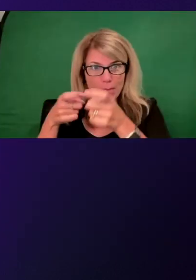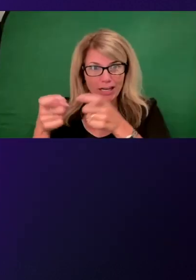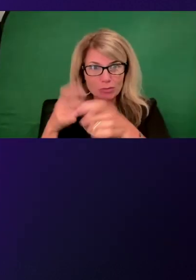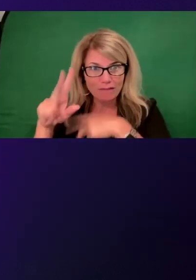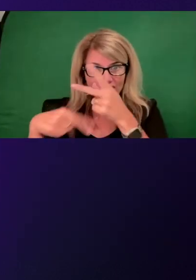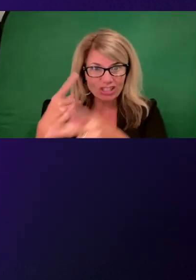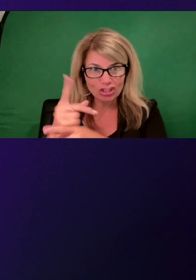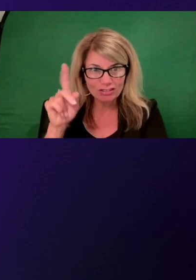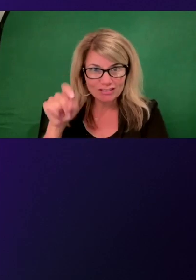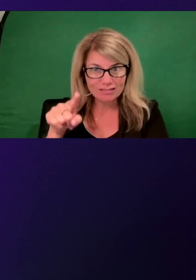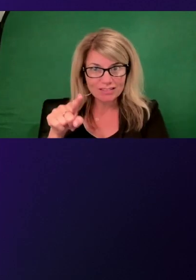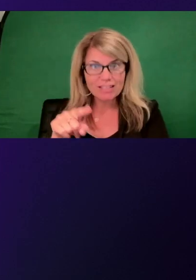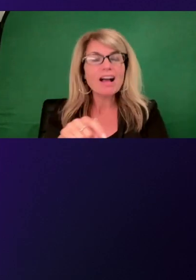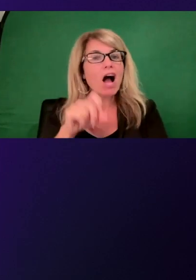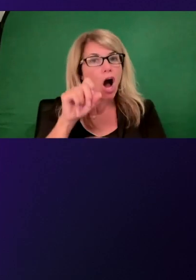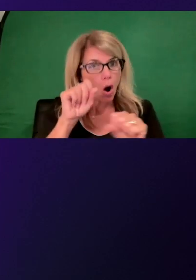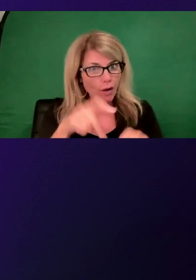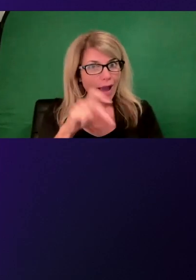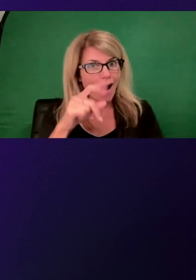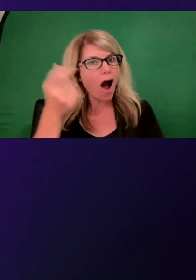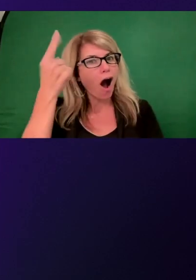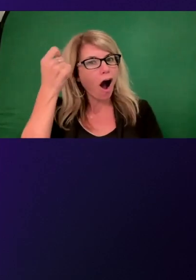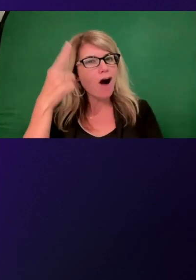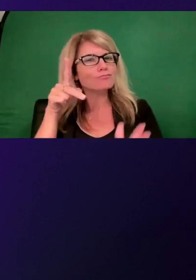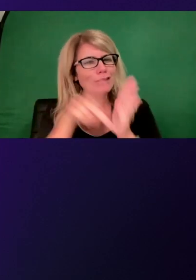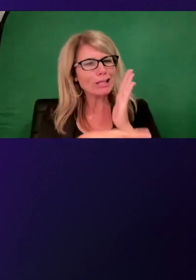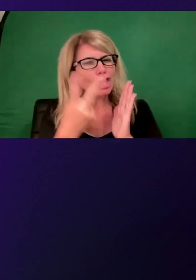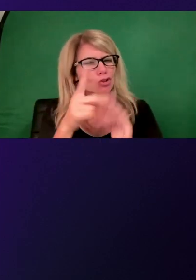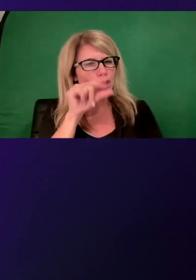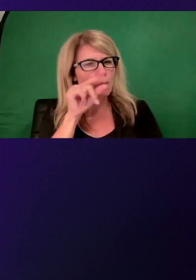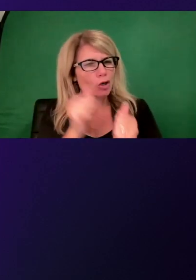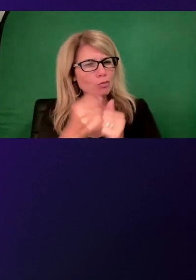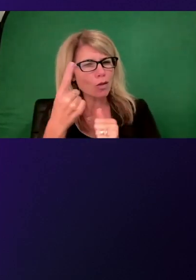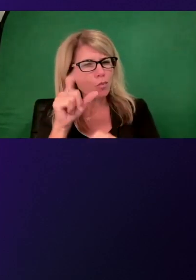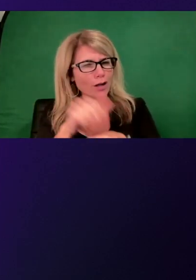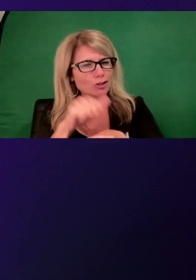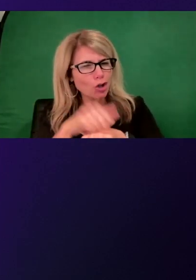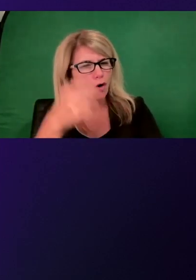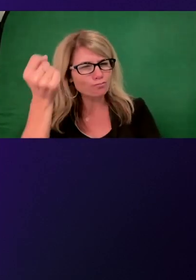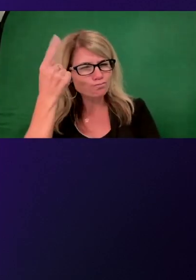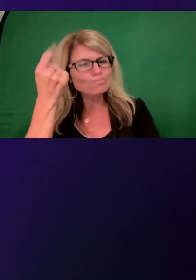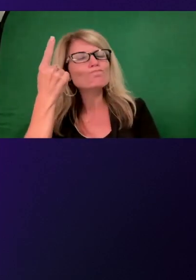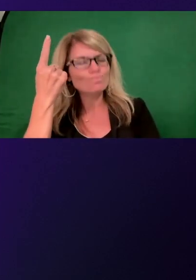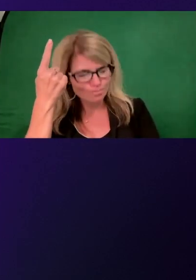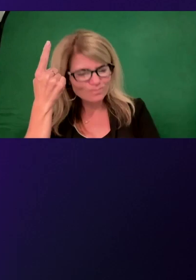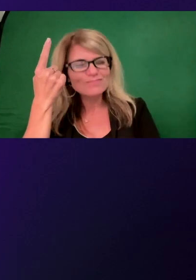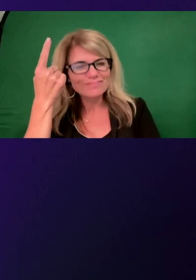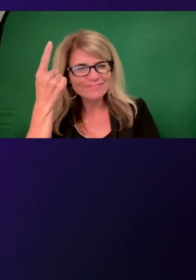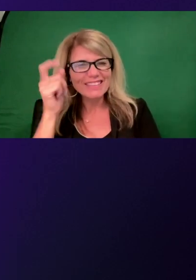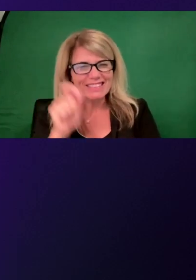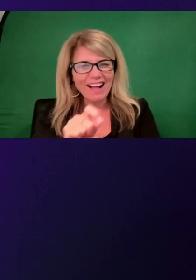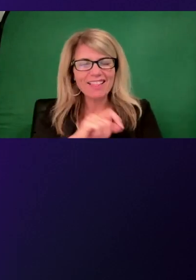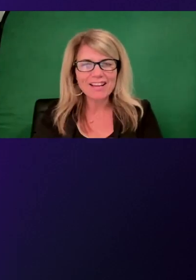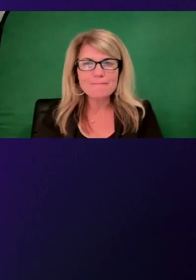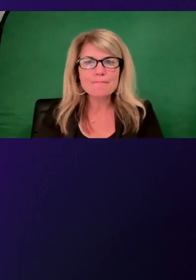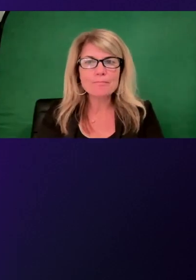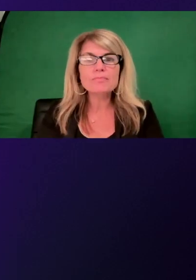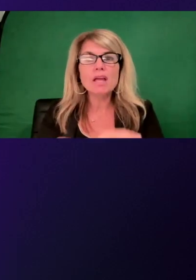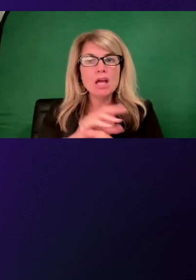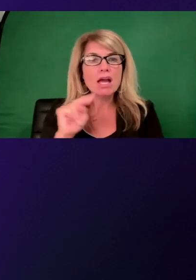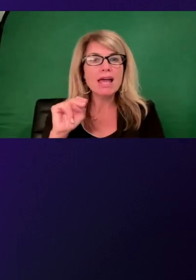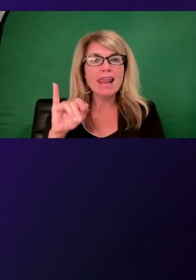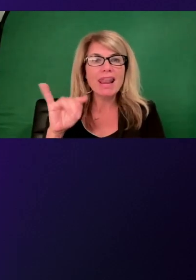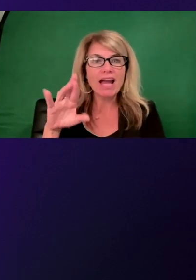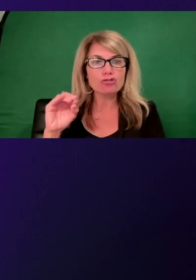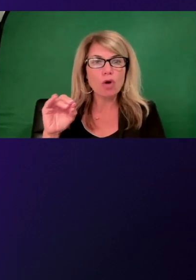want to kill two birds with one stone, right? I am. Absolutely, why not, right? So, by the way, Nitro SSDs are common for both